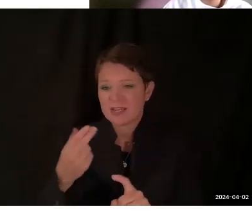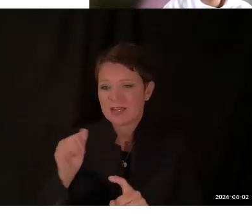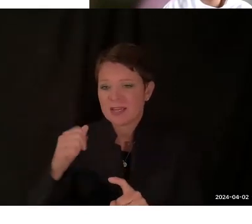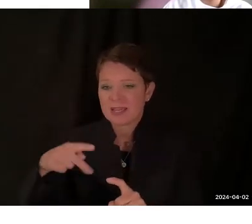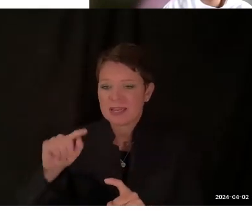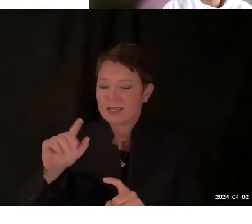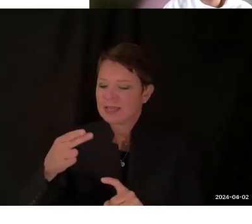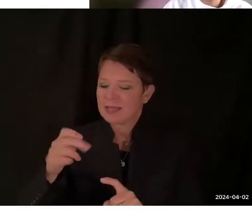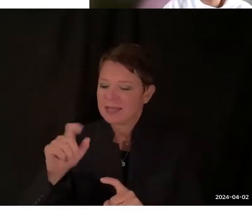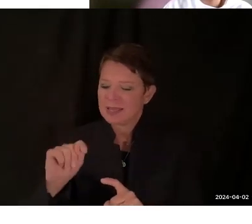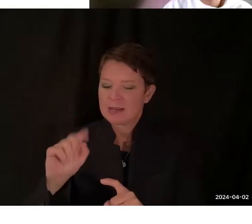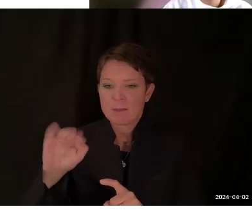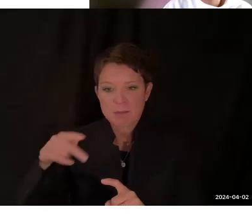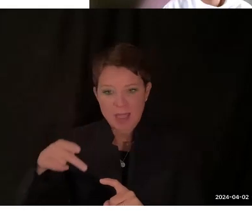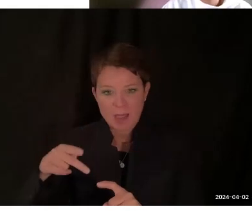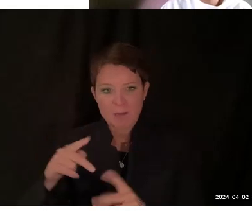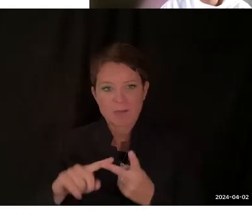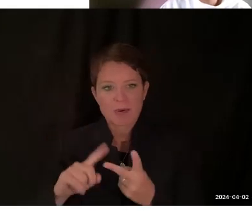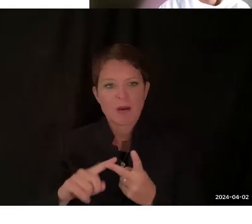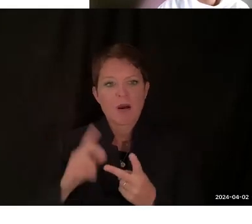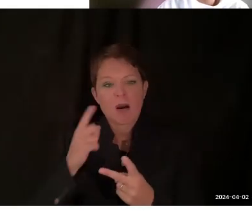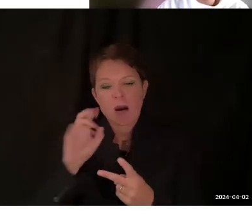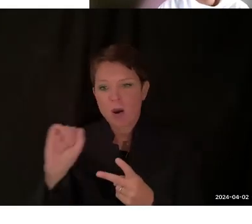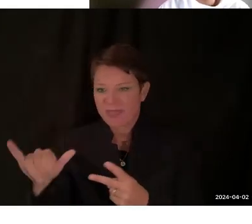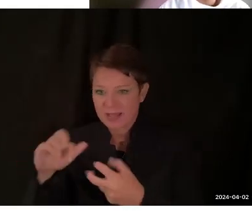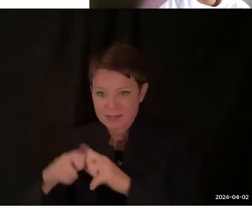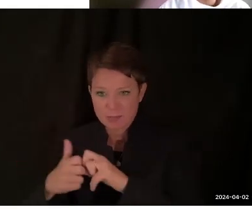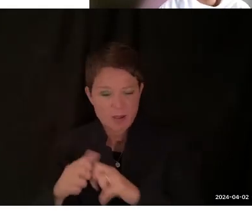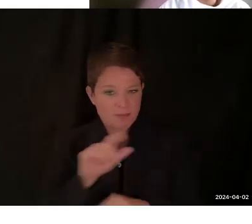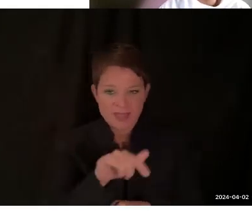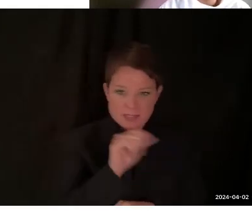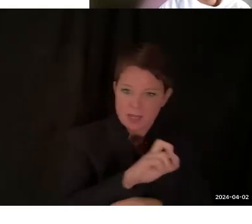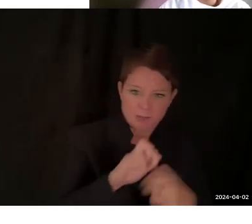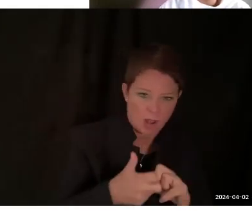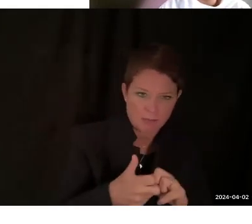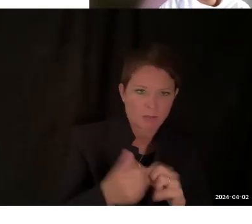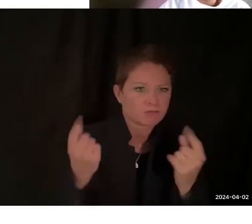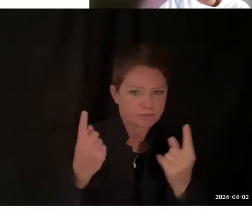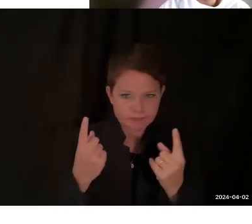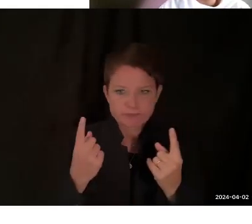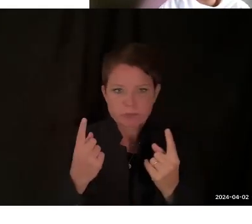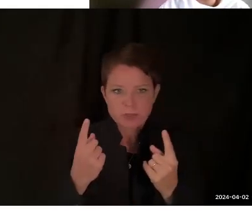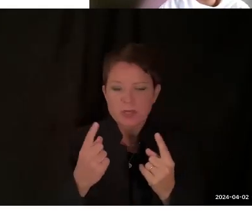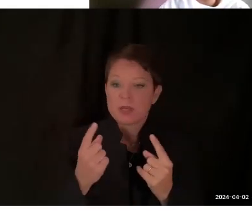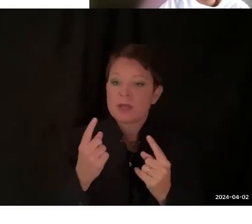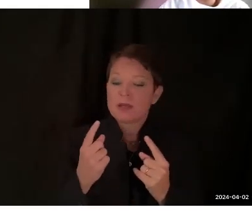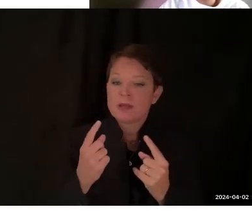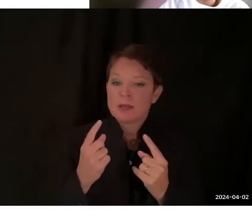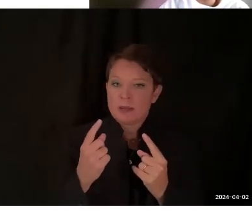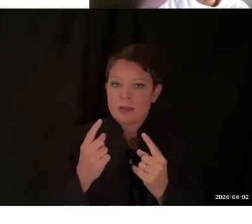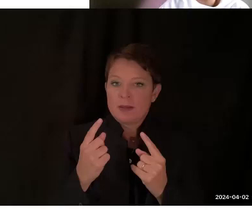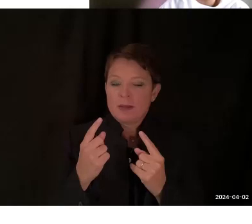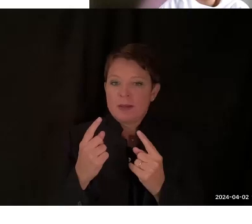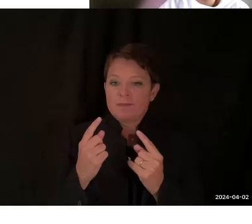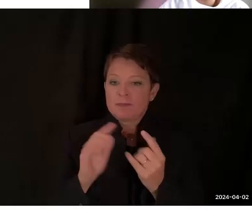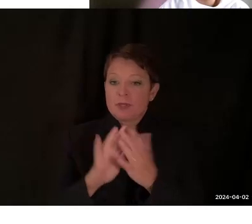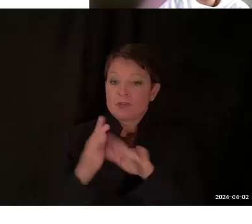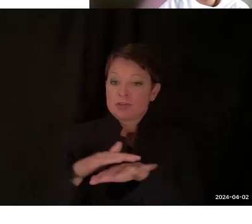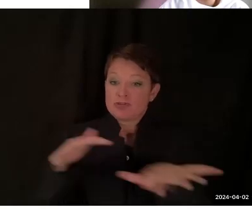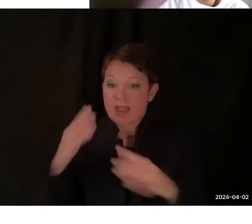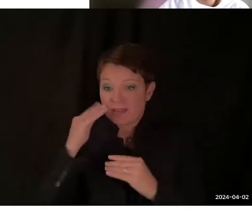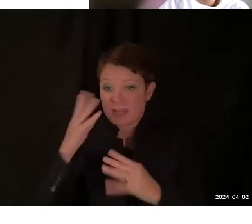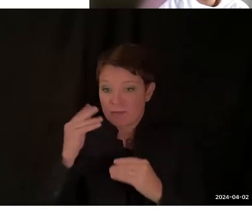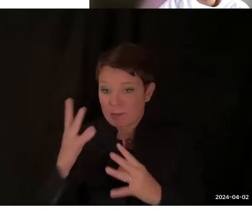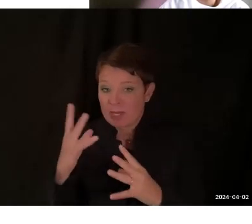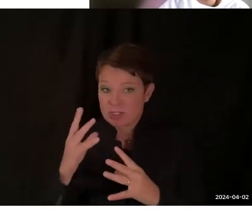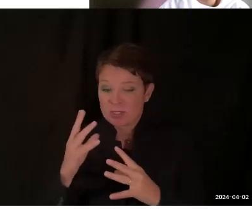got a sense of, oh, this is a problem, this is not a problem. The traffic information presented,